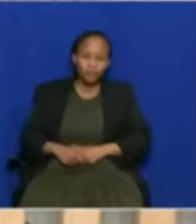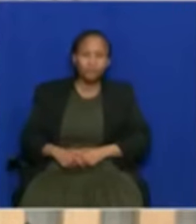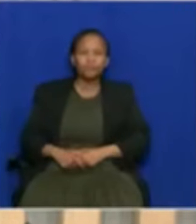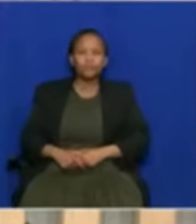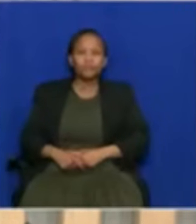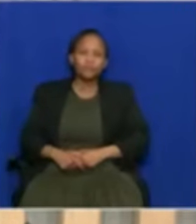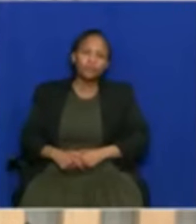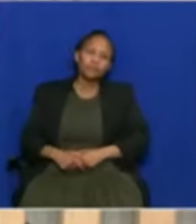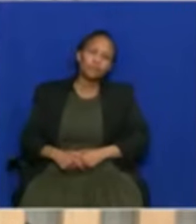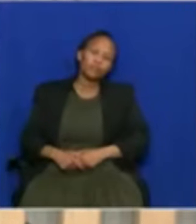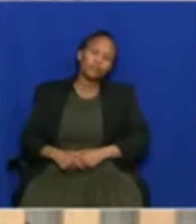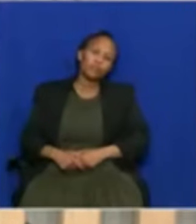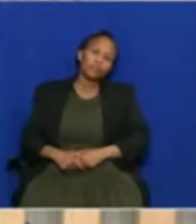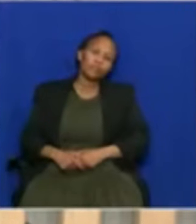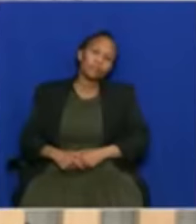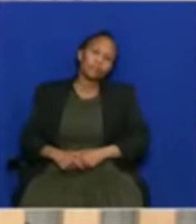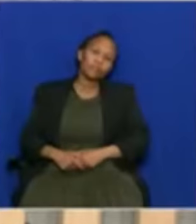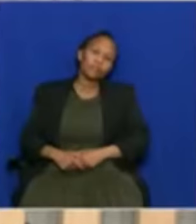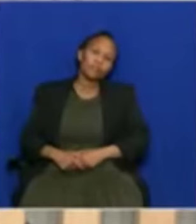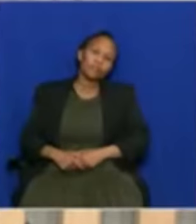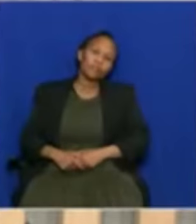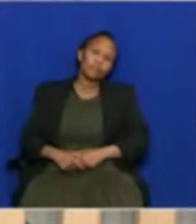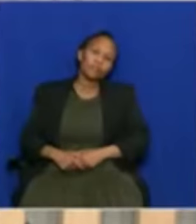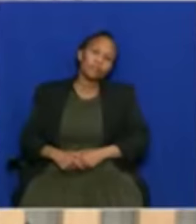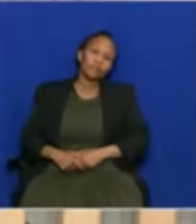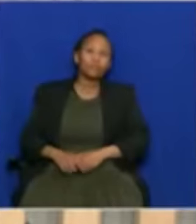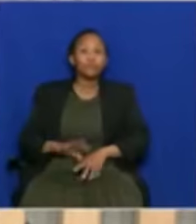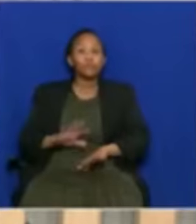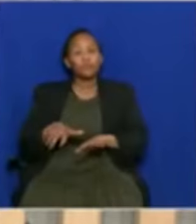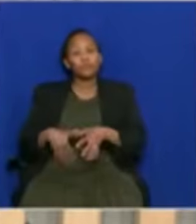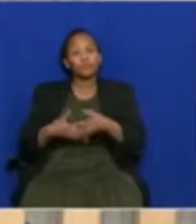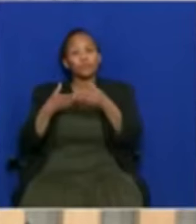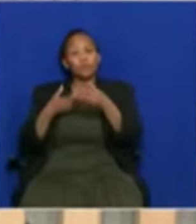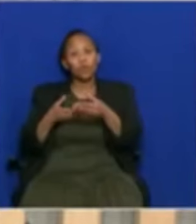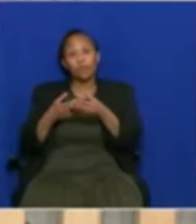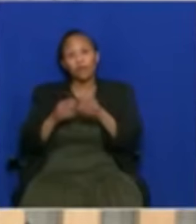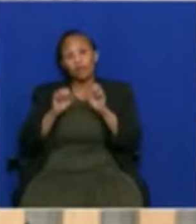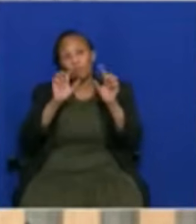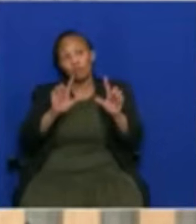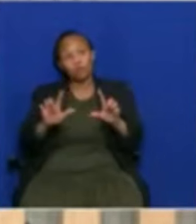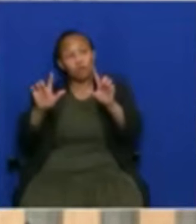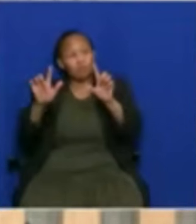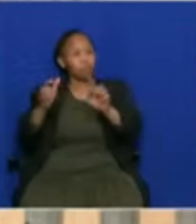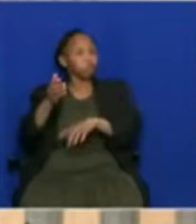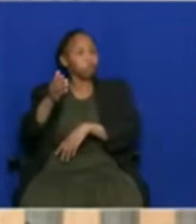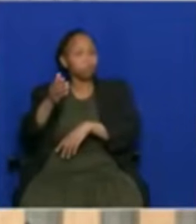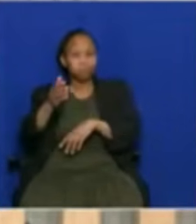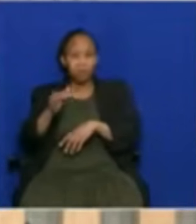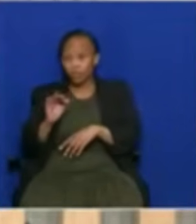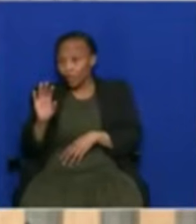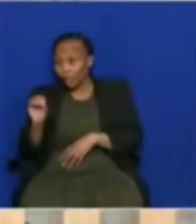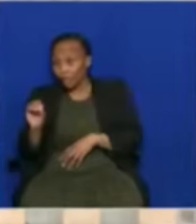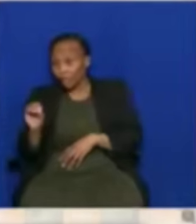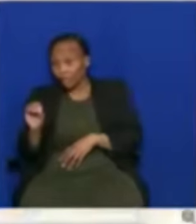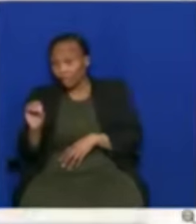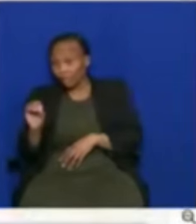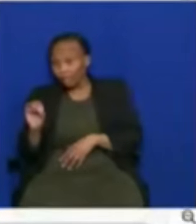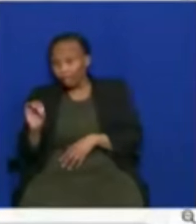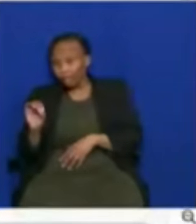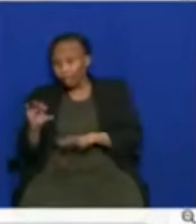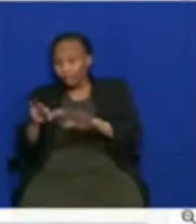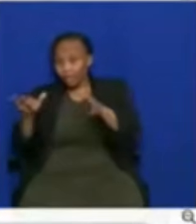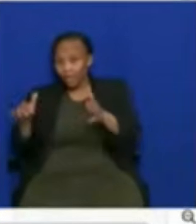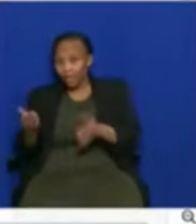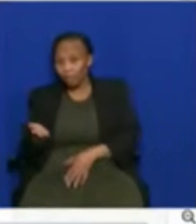Yes, we are looking for that document on the screen. Yes, 292. Yes. Do you have it before you? Because I think it provides quite a